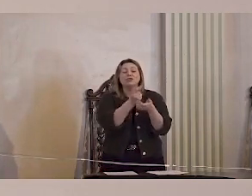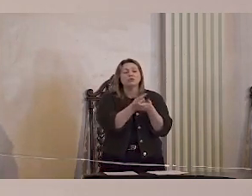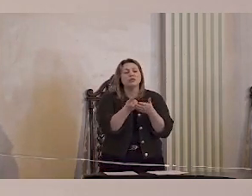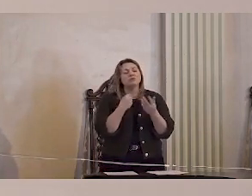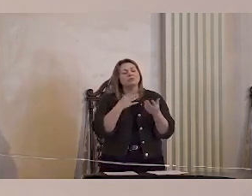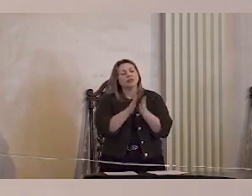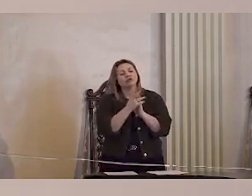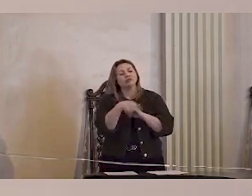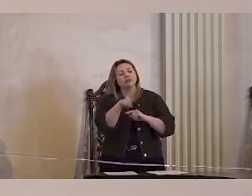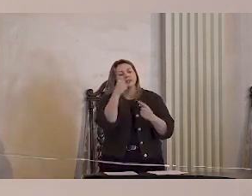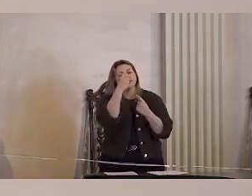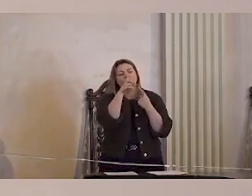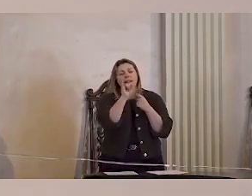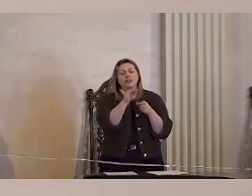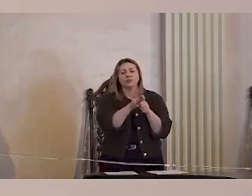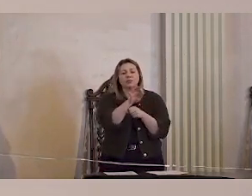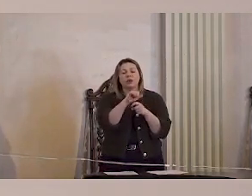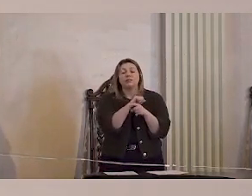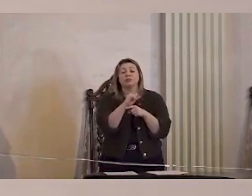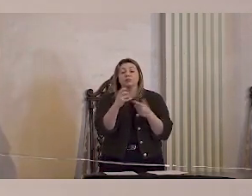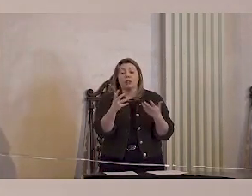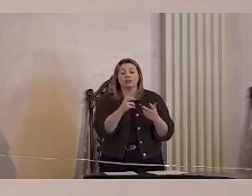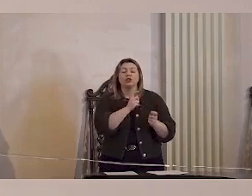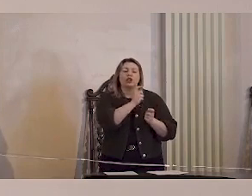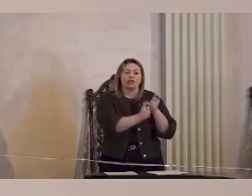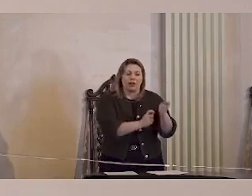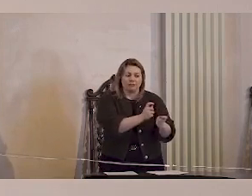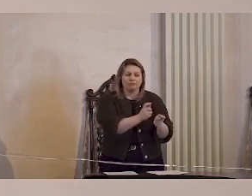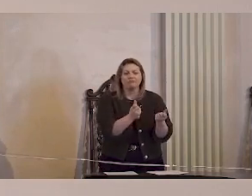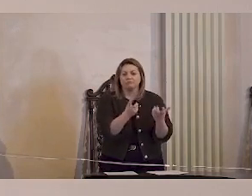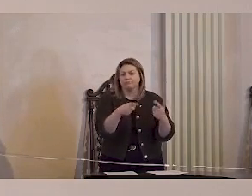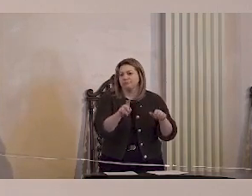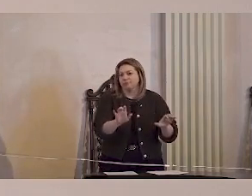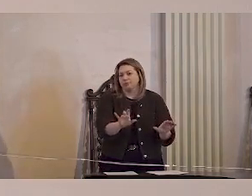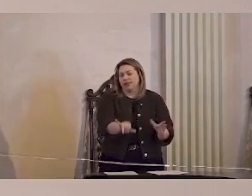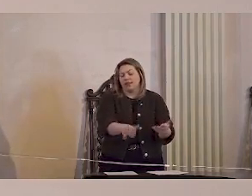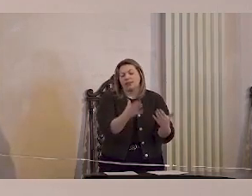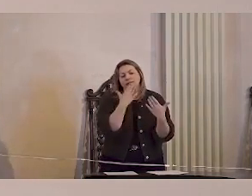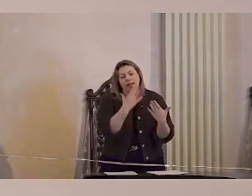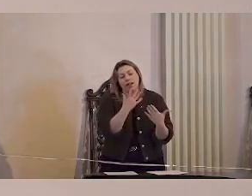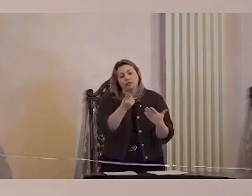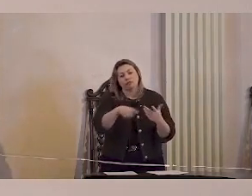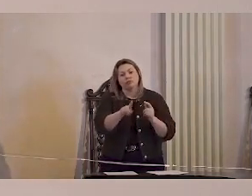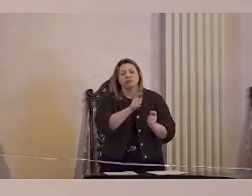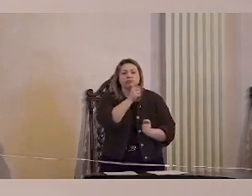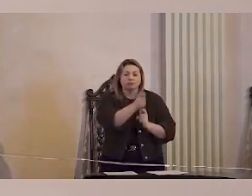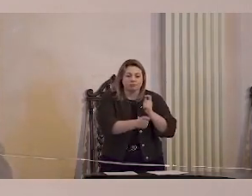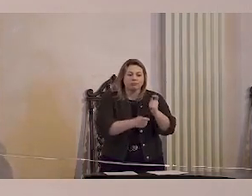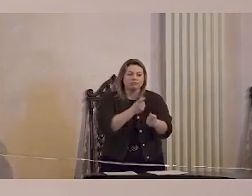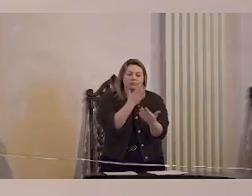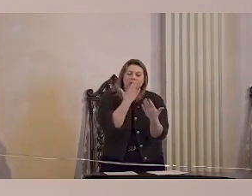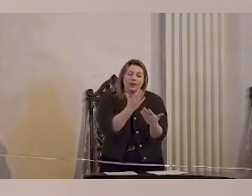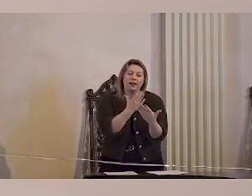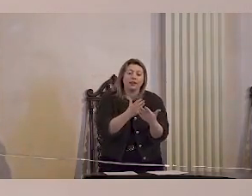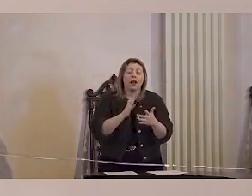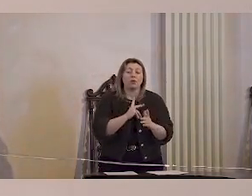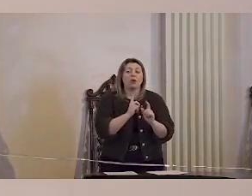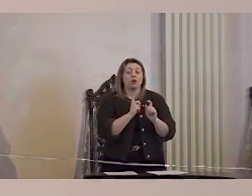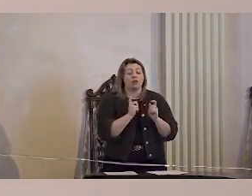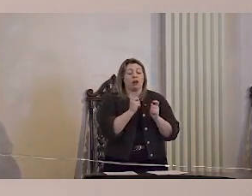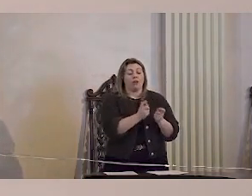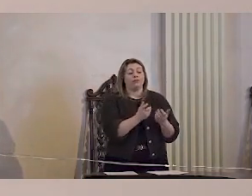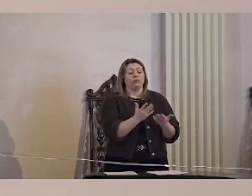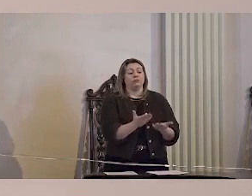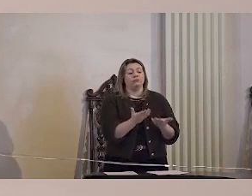generosity. And so many of you do. Thank you for your giving. Our offering goes to this